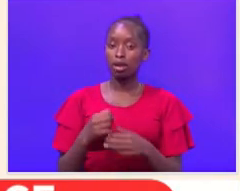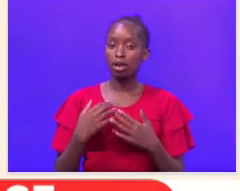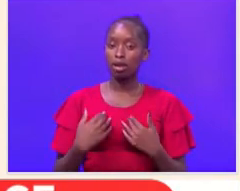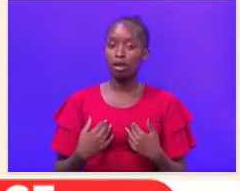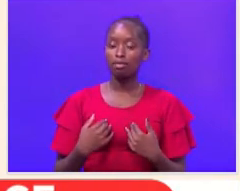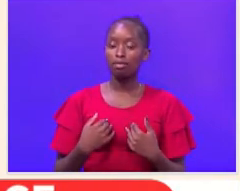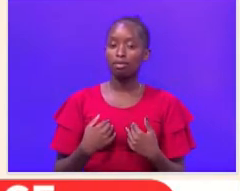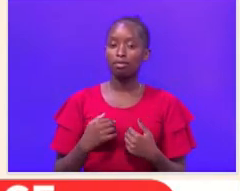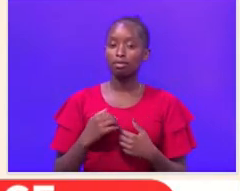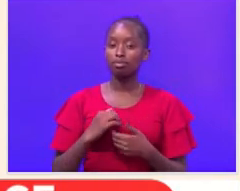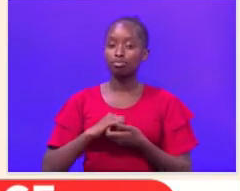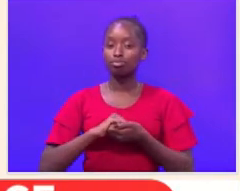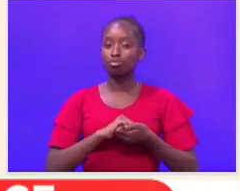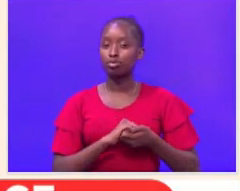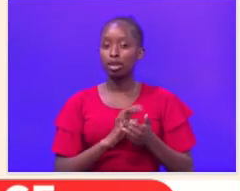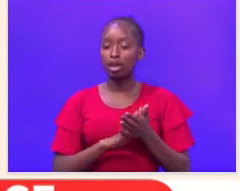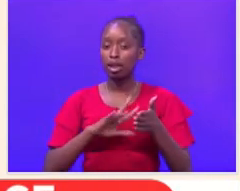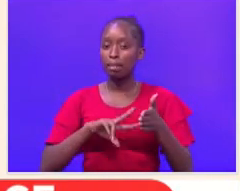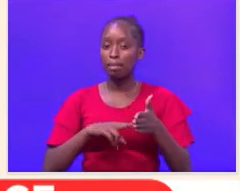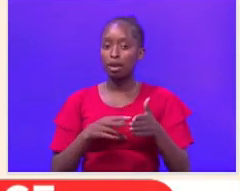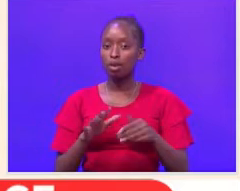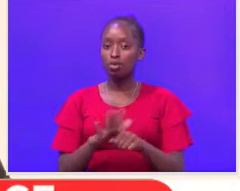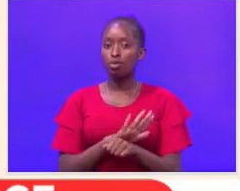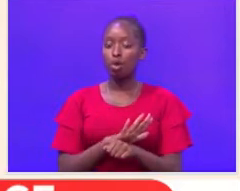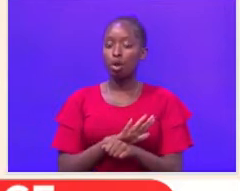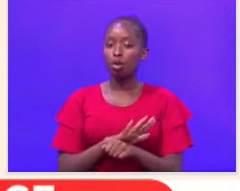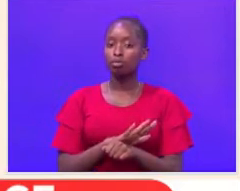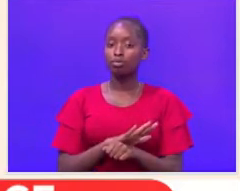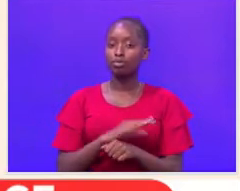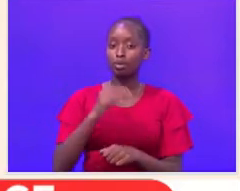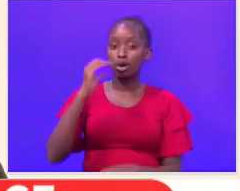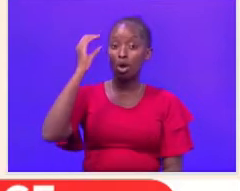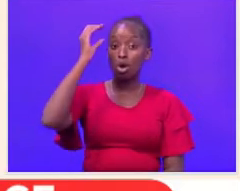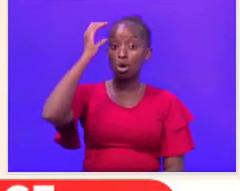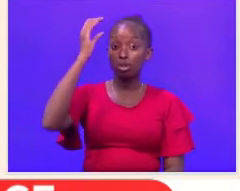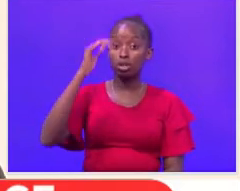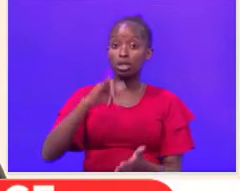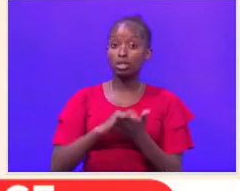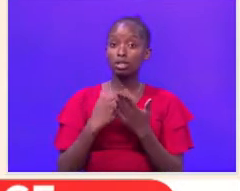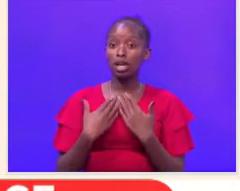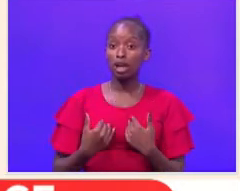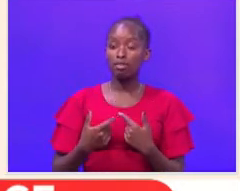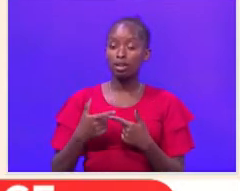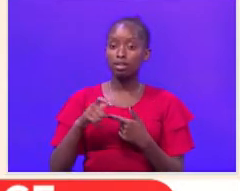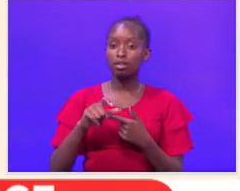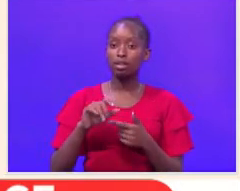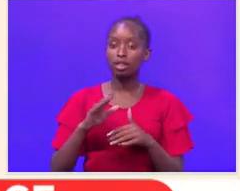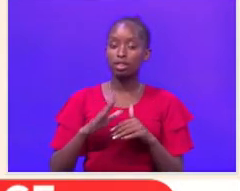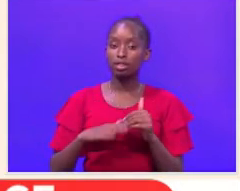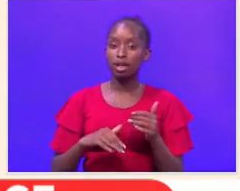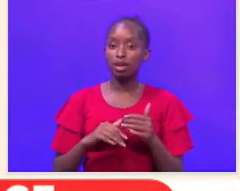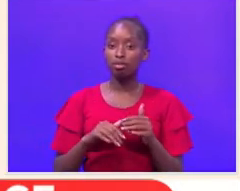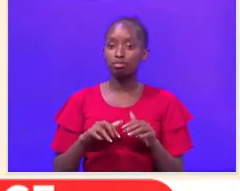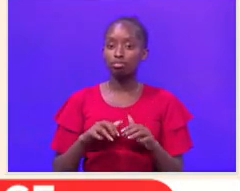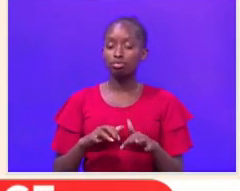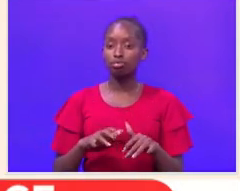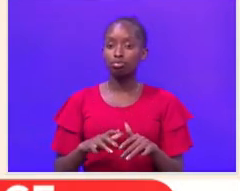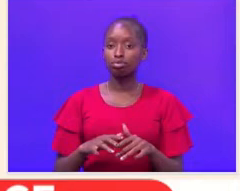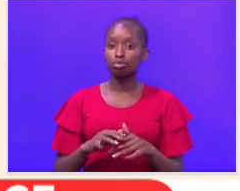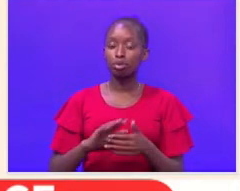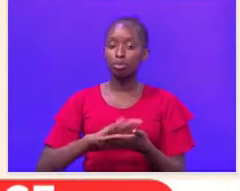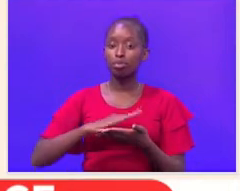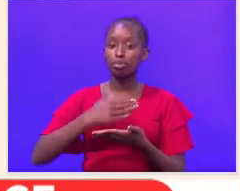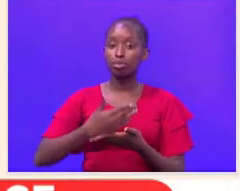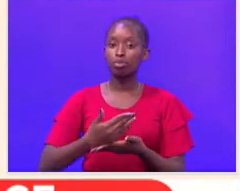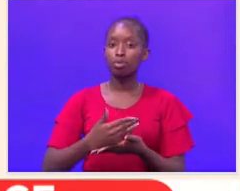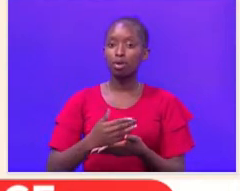content, because now we are moving also, and it's an additional to kufinya computer to a dollar, to wash a camera,